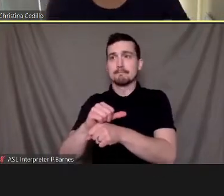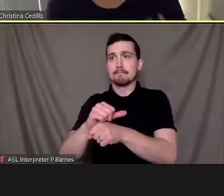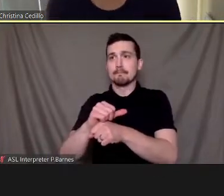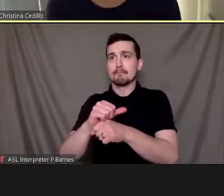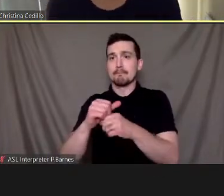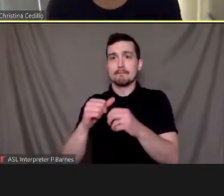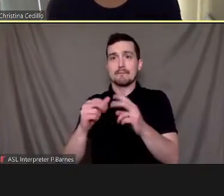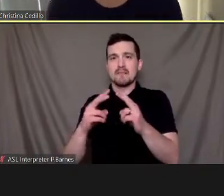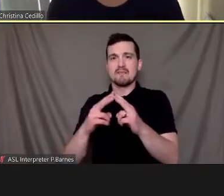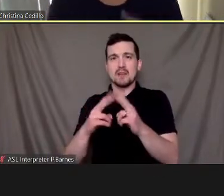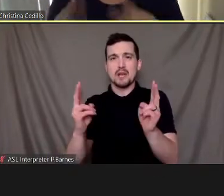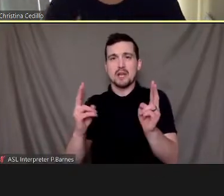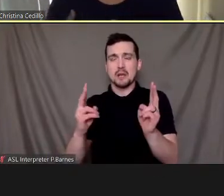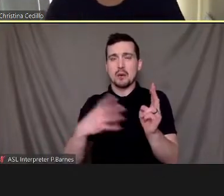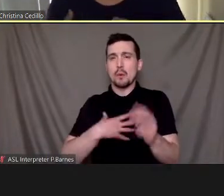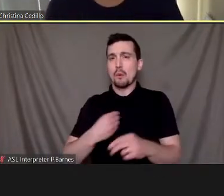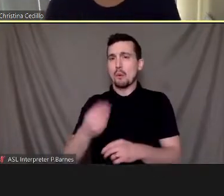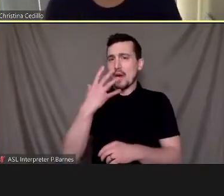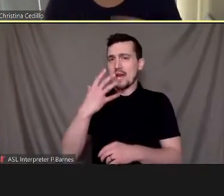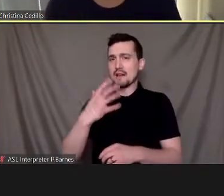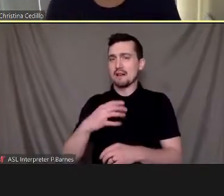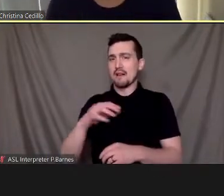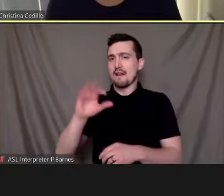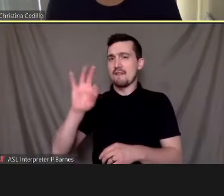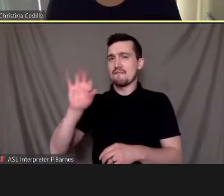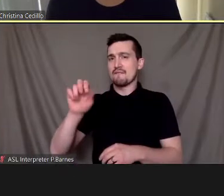white feminist sort of way, where disability